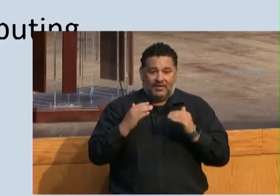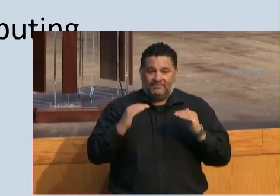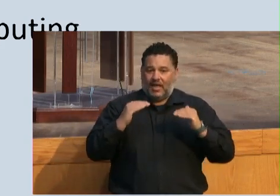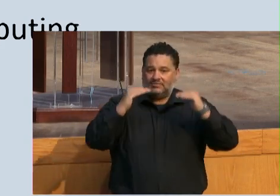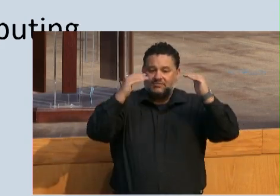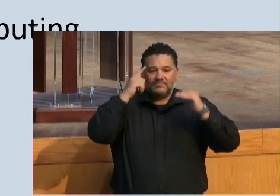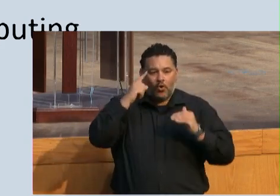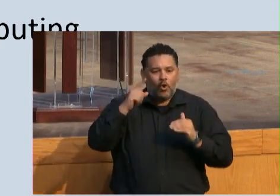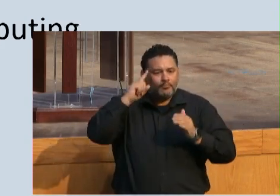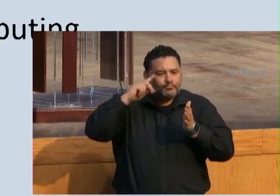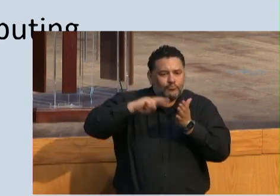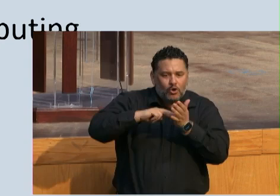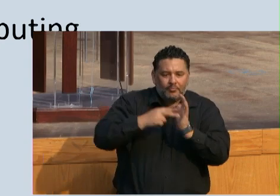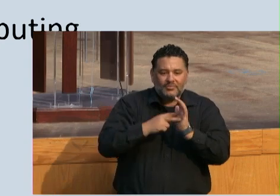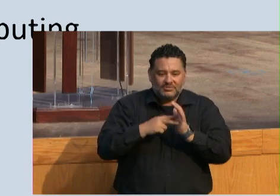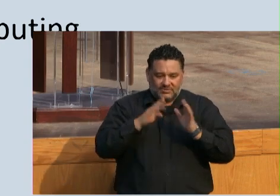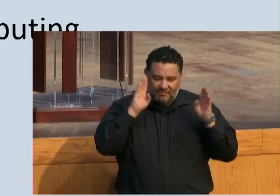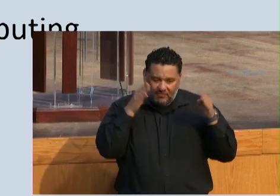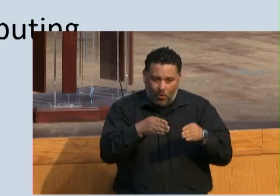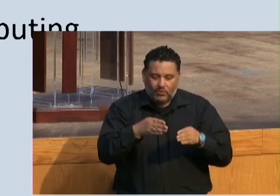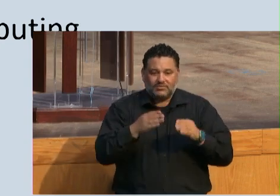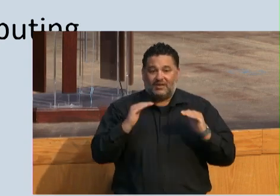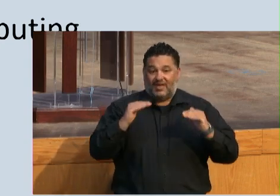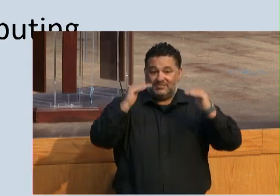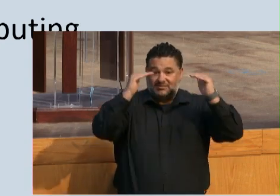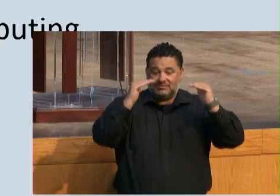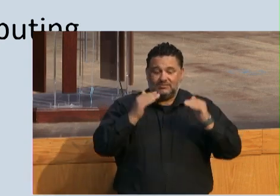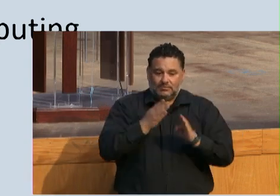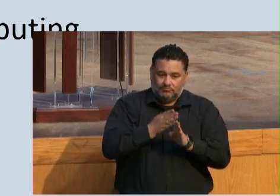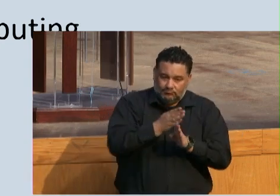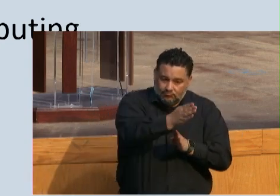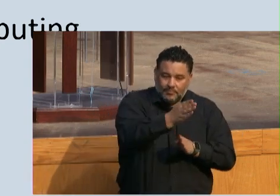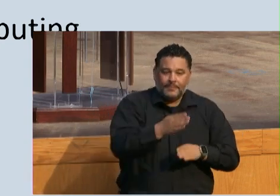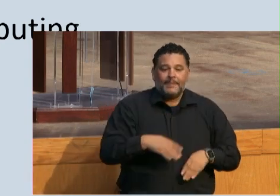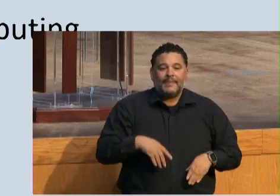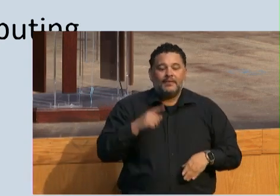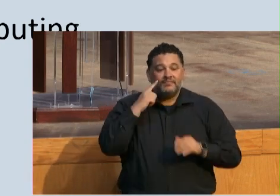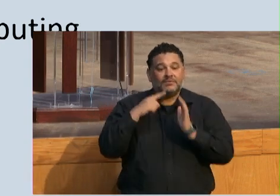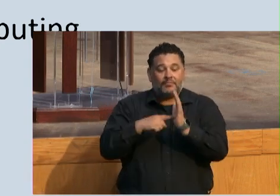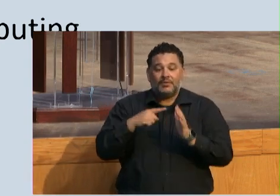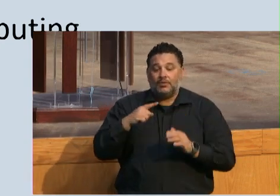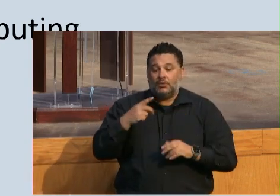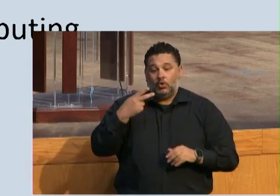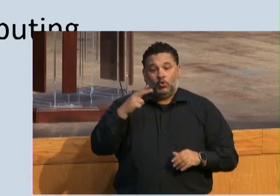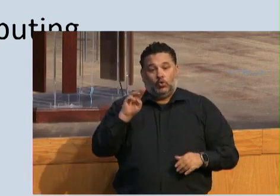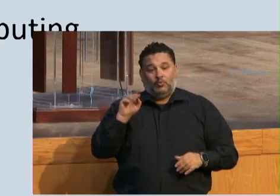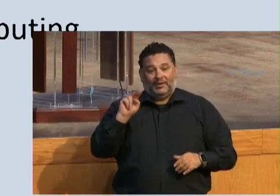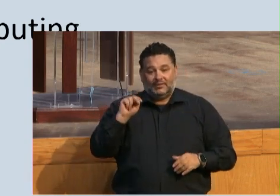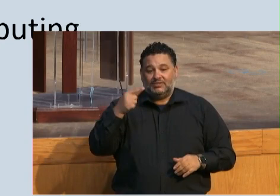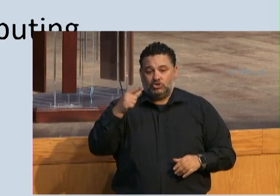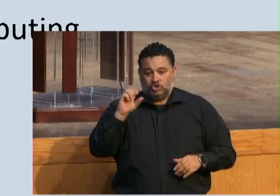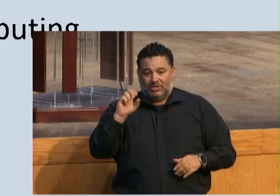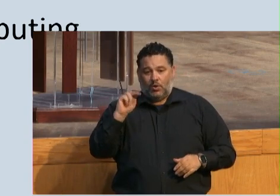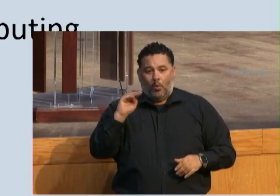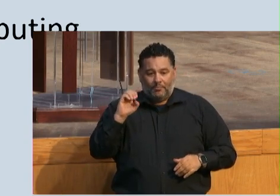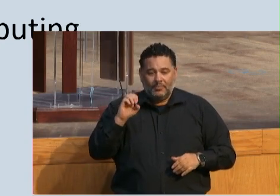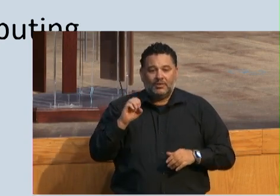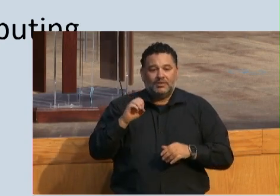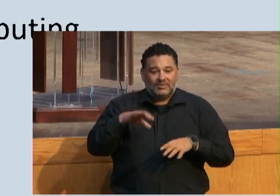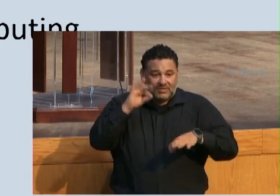purpose-driven advances. So in the realm of human genome discovery, which is not my